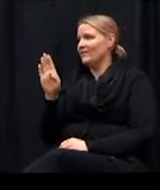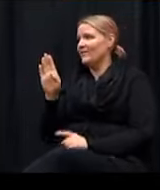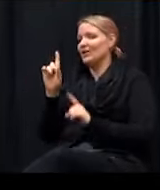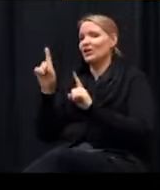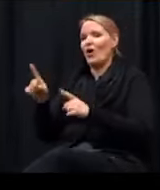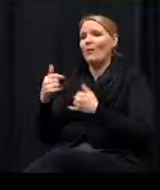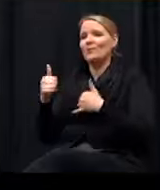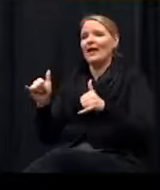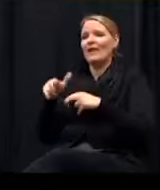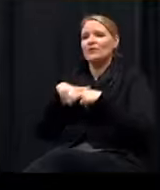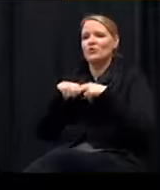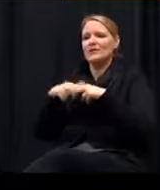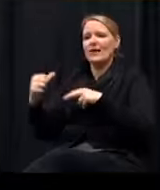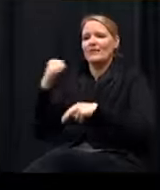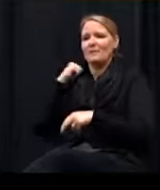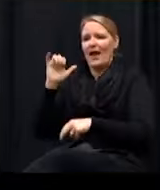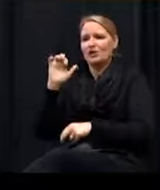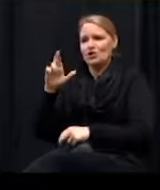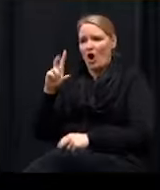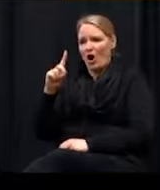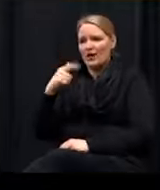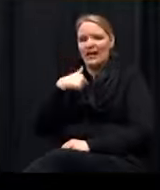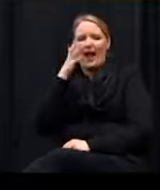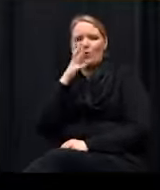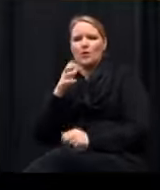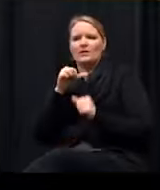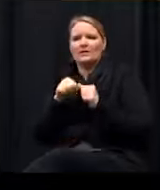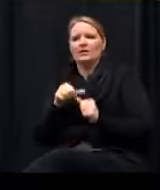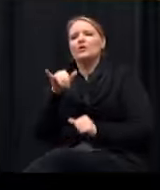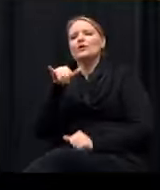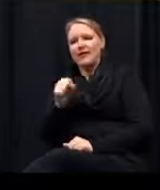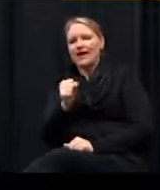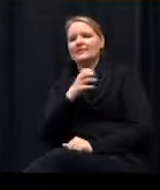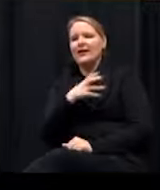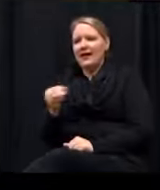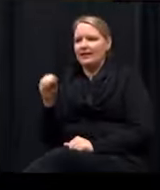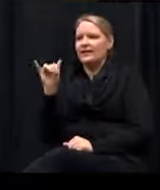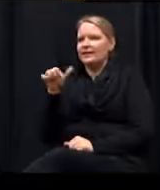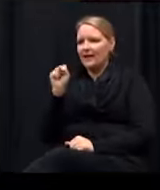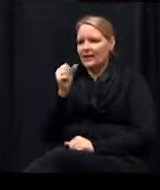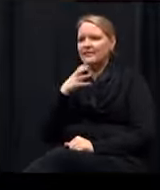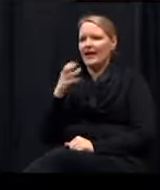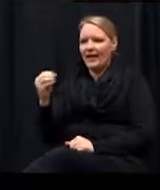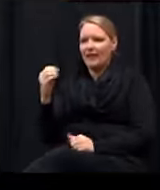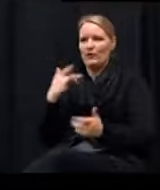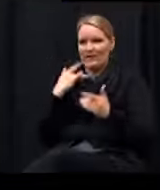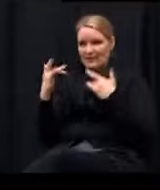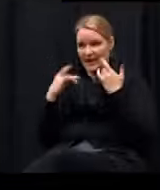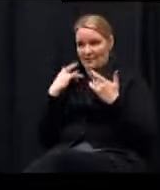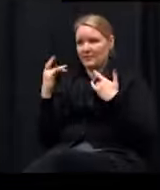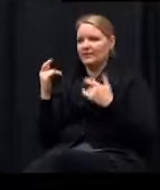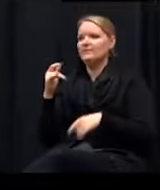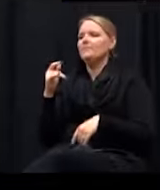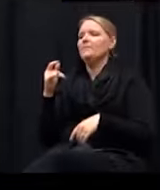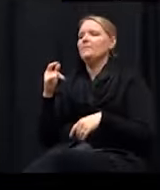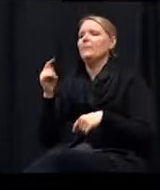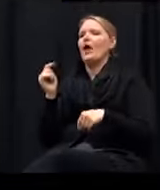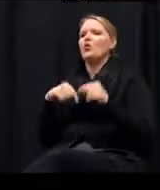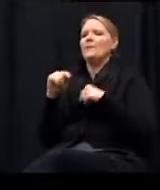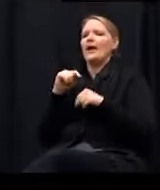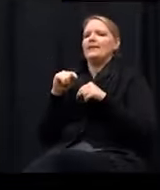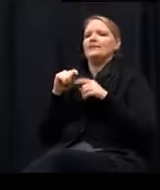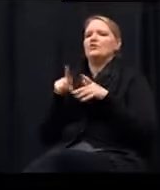play in the swing set in the backyard. And then I'll continue. So the whole idea is you're yes-anding with excitement. And going back to